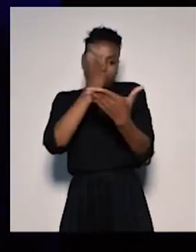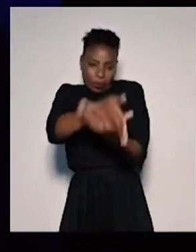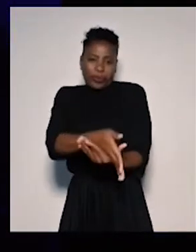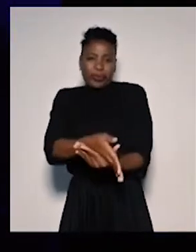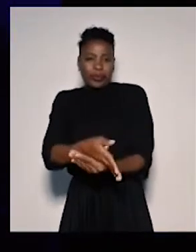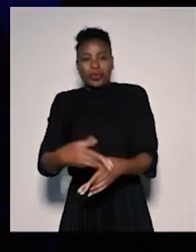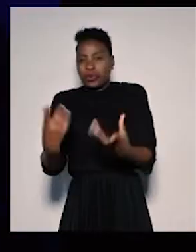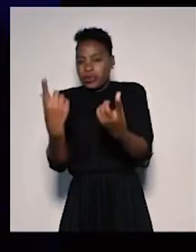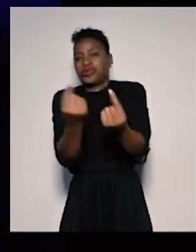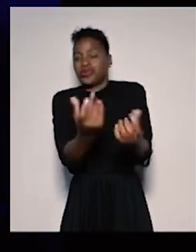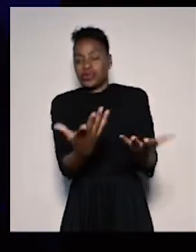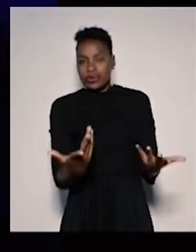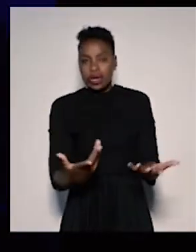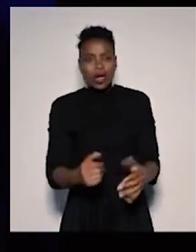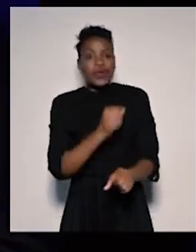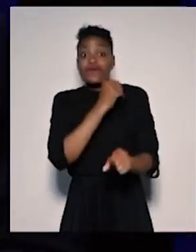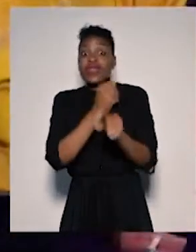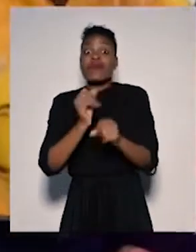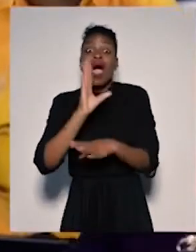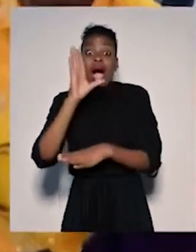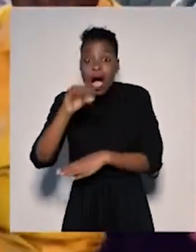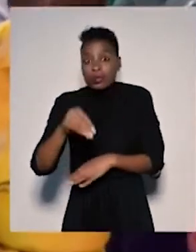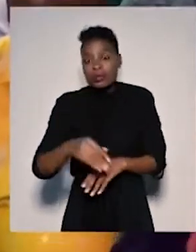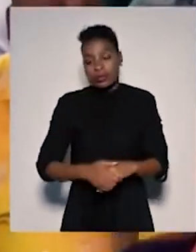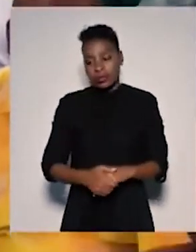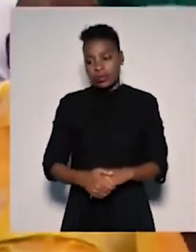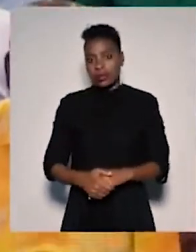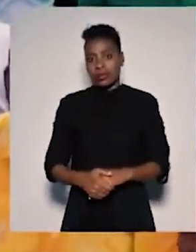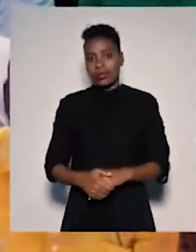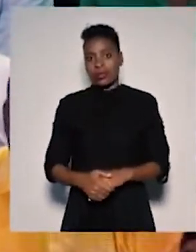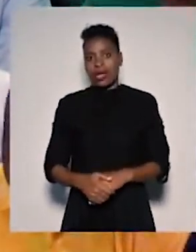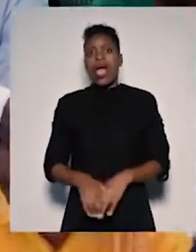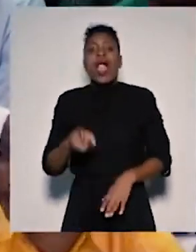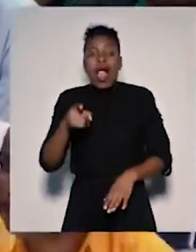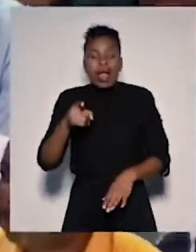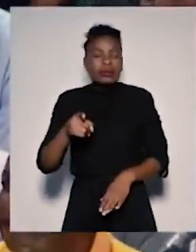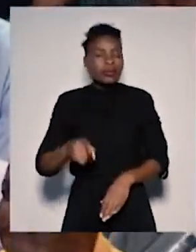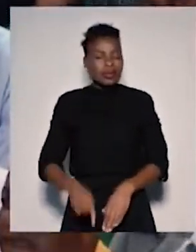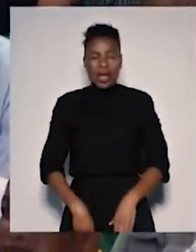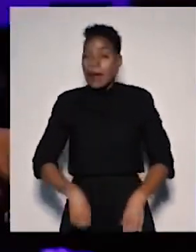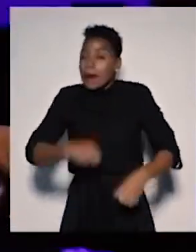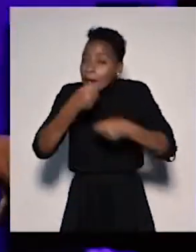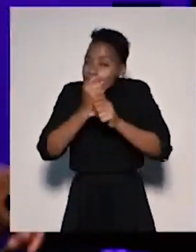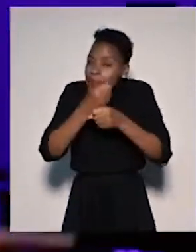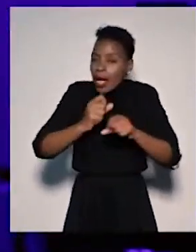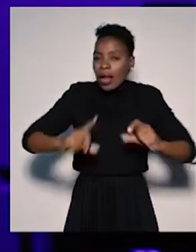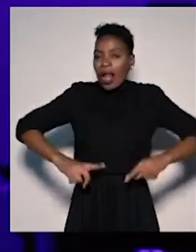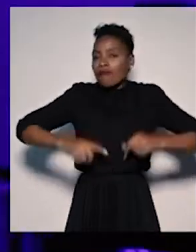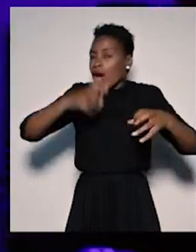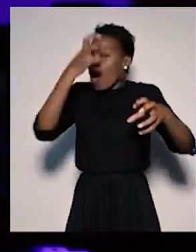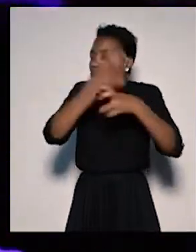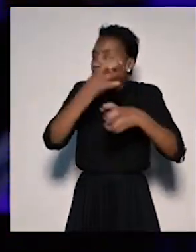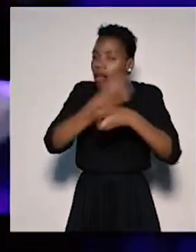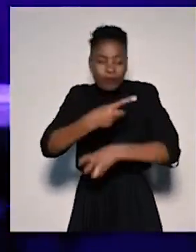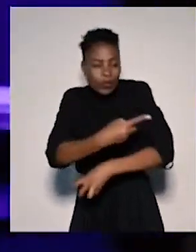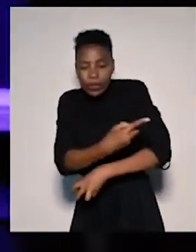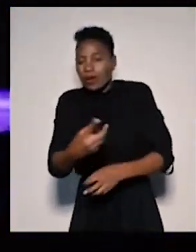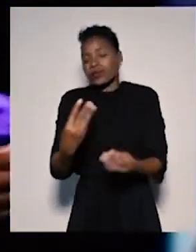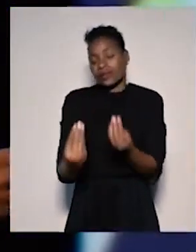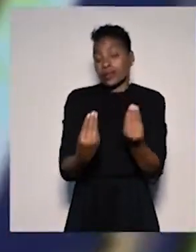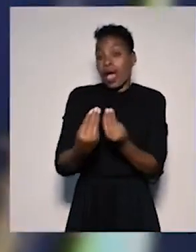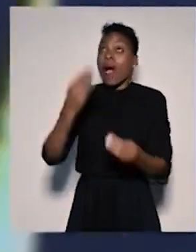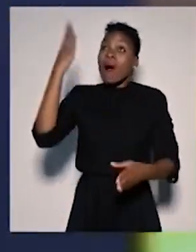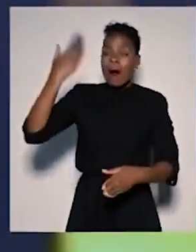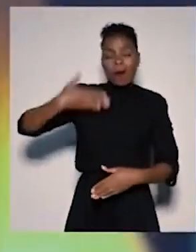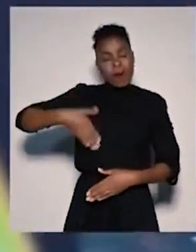saying. We never asked. But you see, we are complicating our lives like the children of Israel did. Because what God wants and